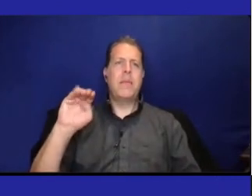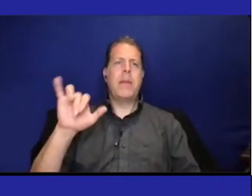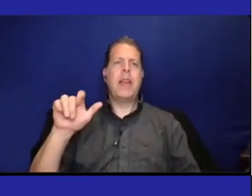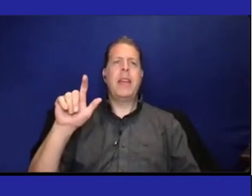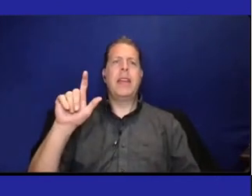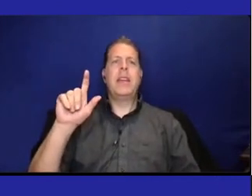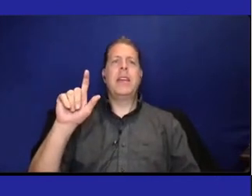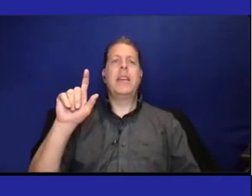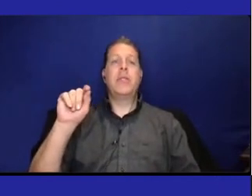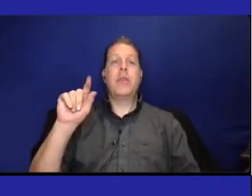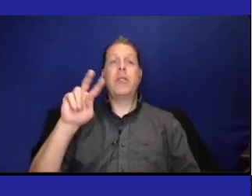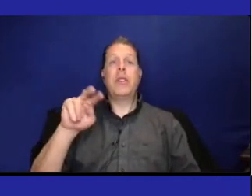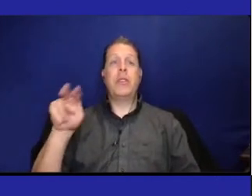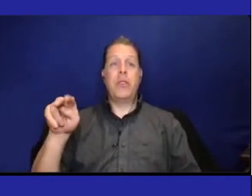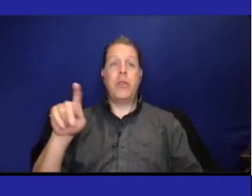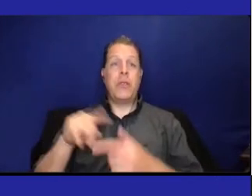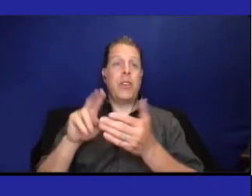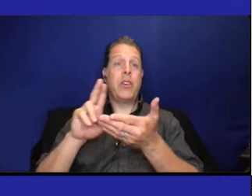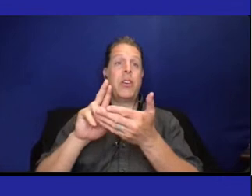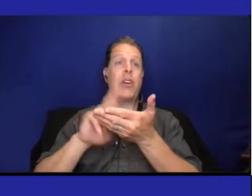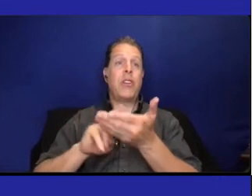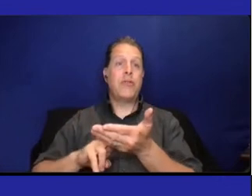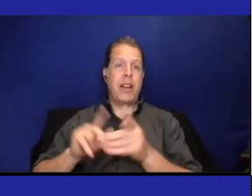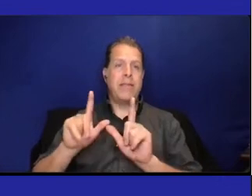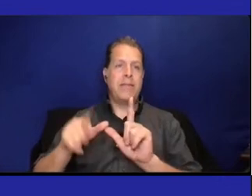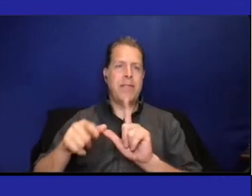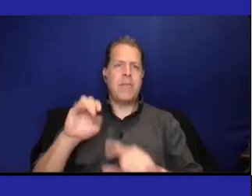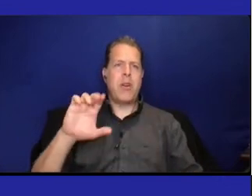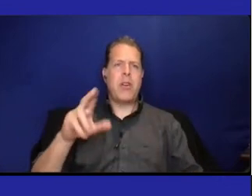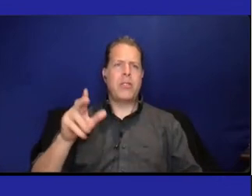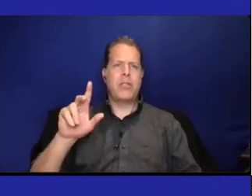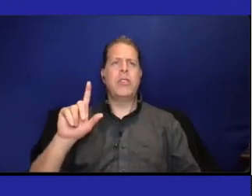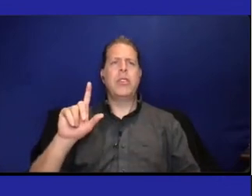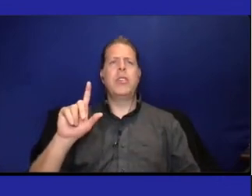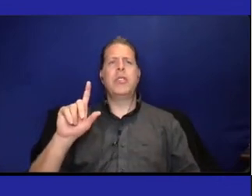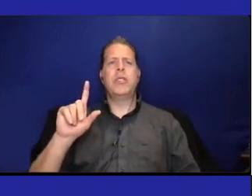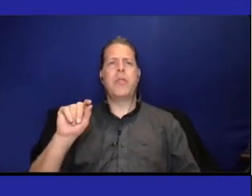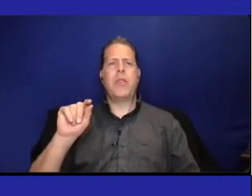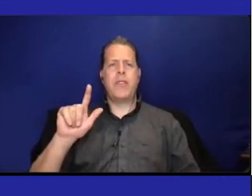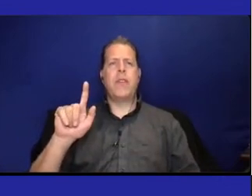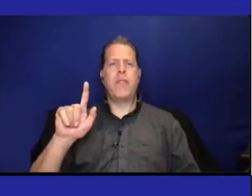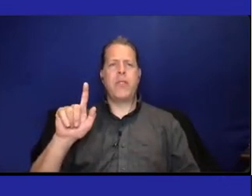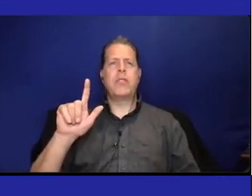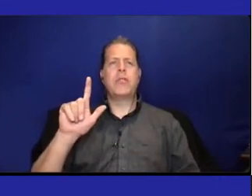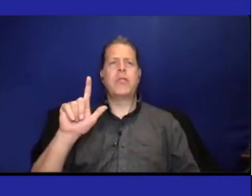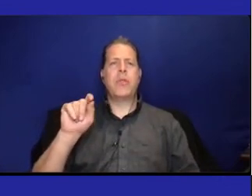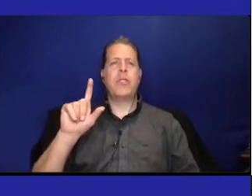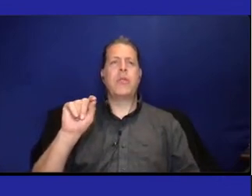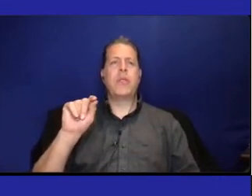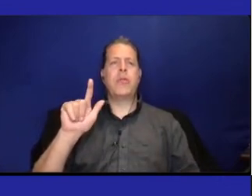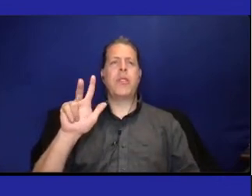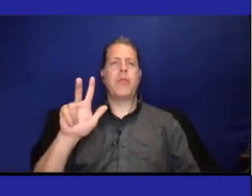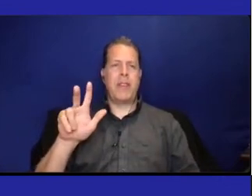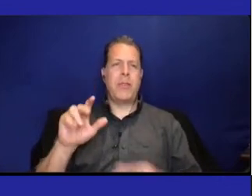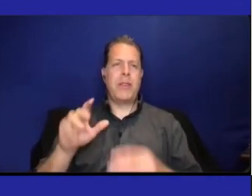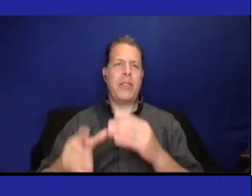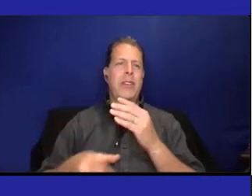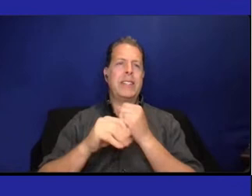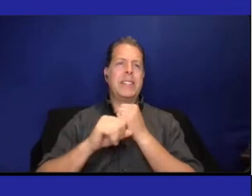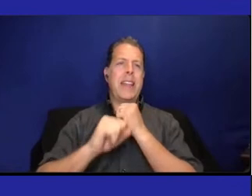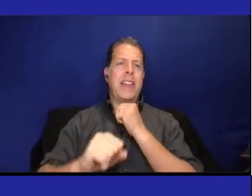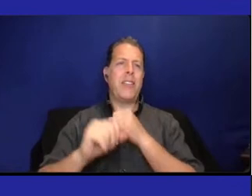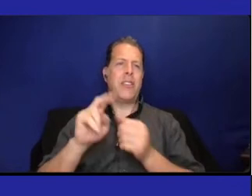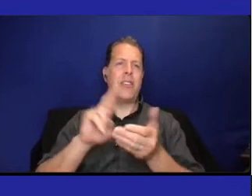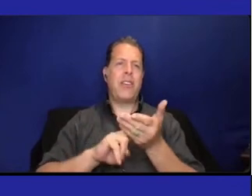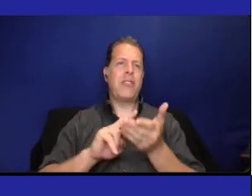their contract ended in March 21st, 2023, and we need to extend their contract till the end of